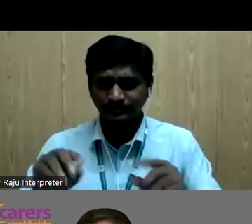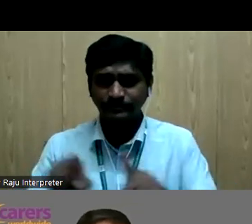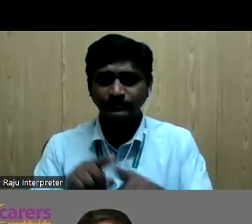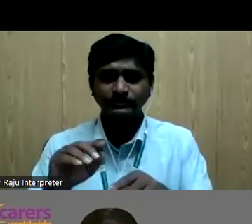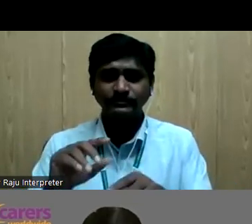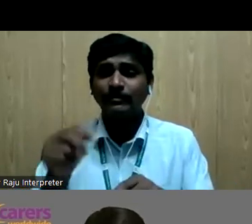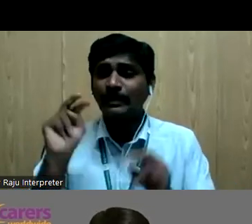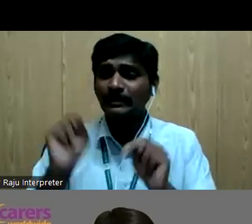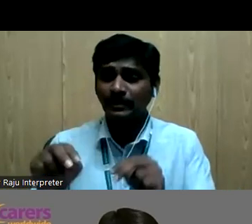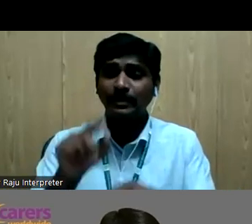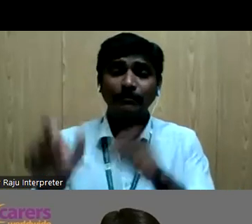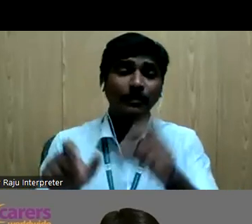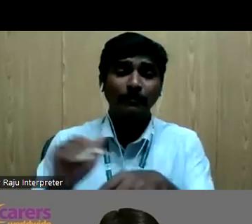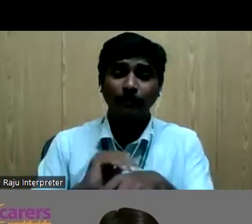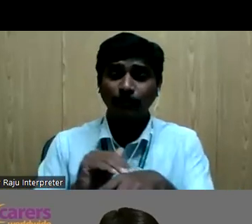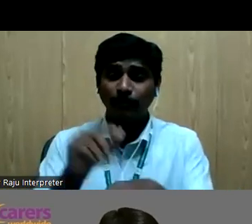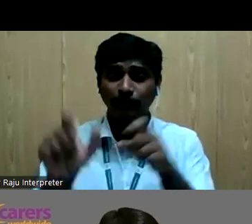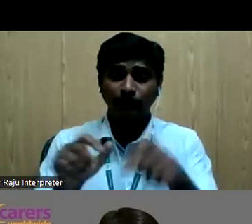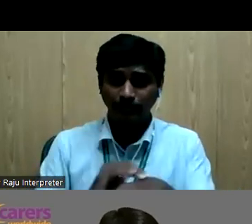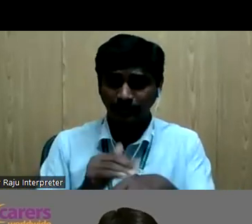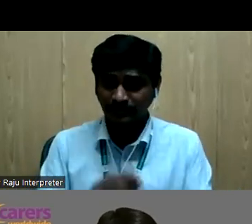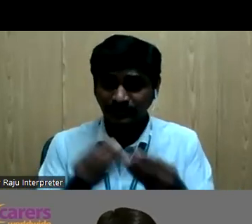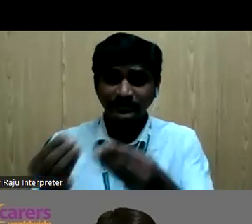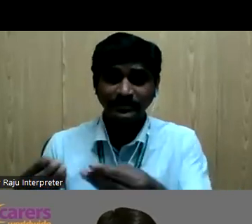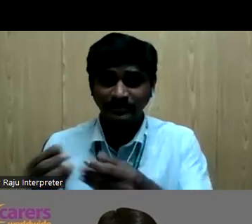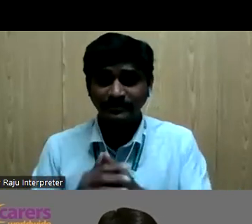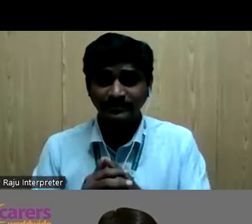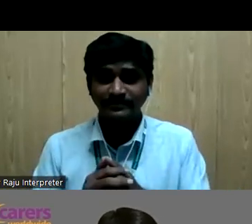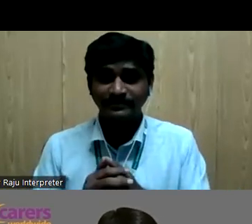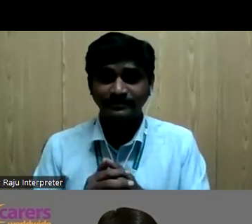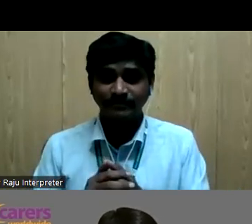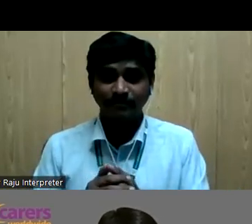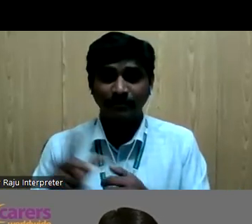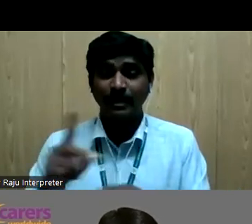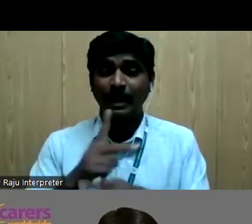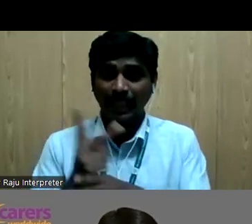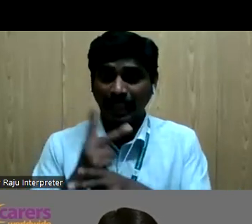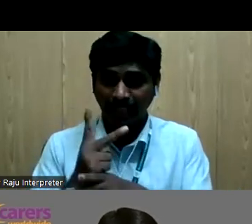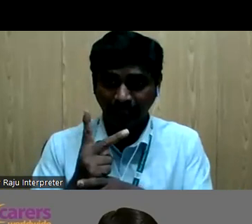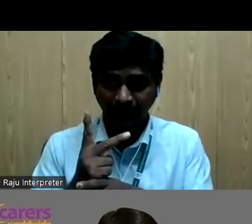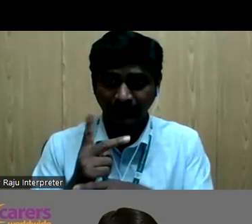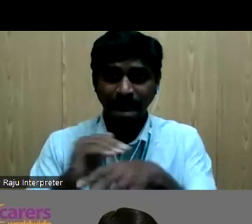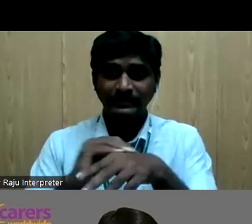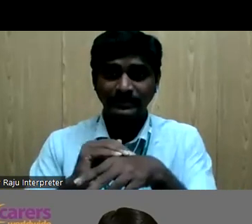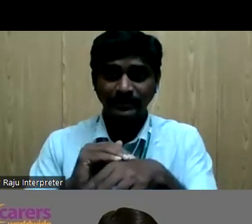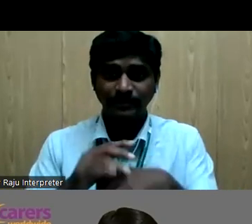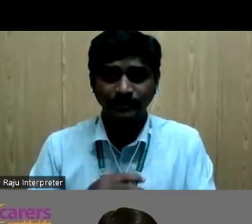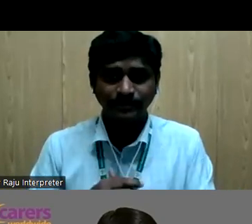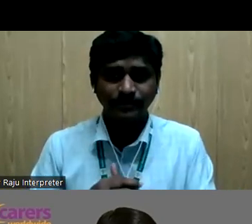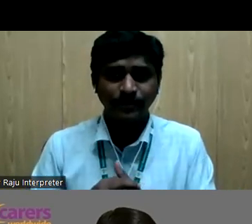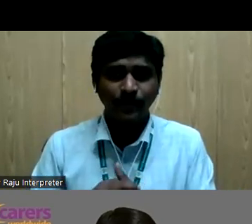to the needy population. We have services like respite care services and the autism intervention